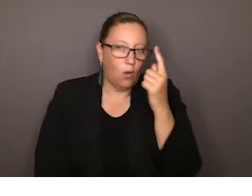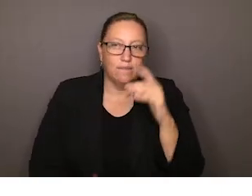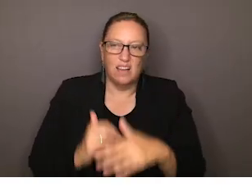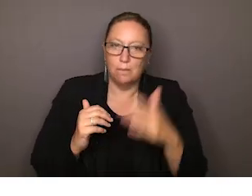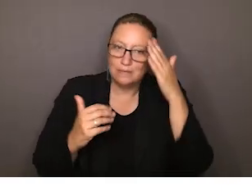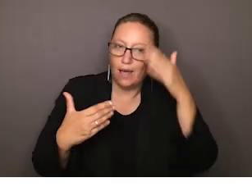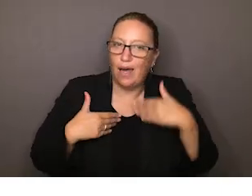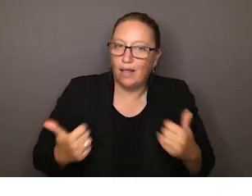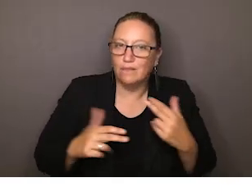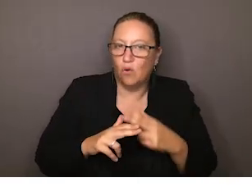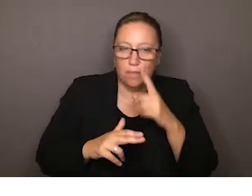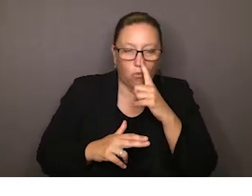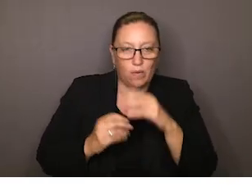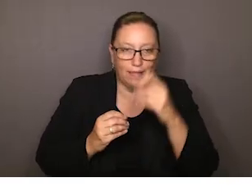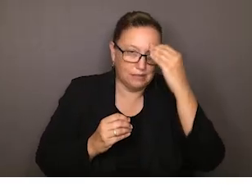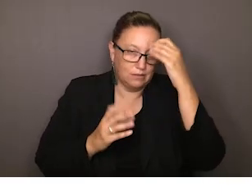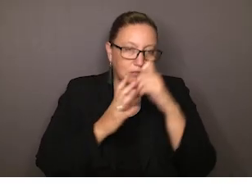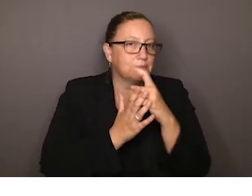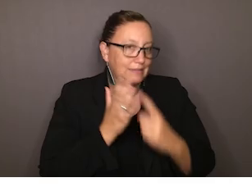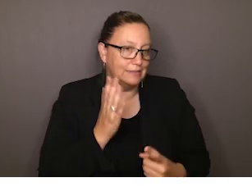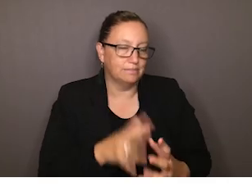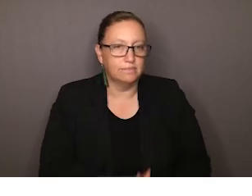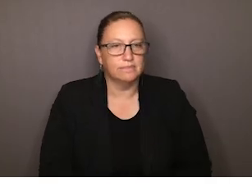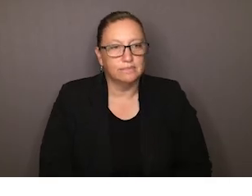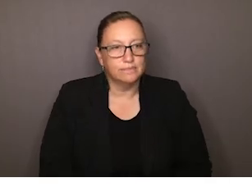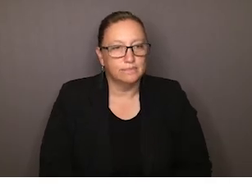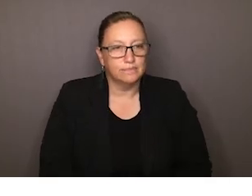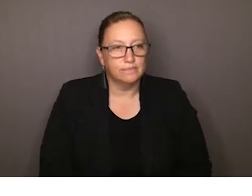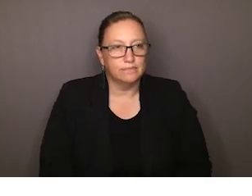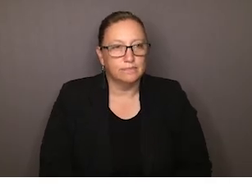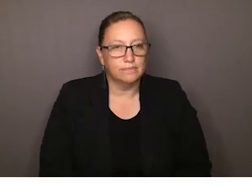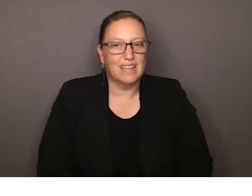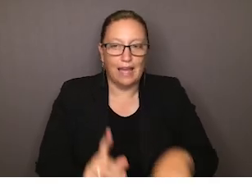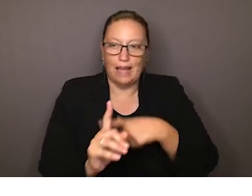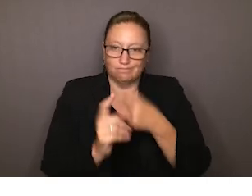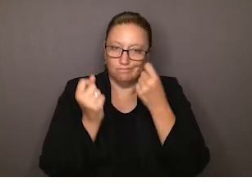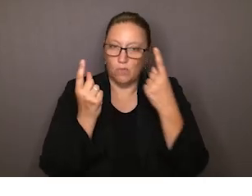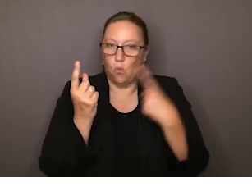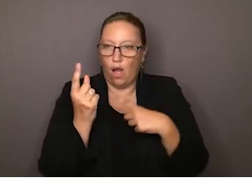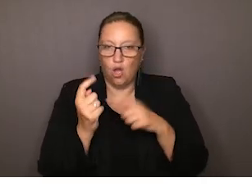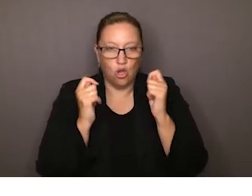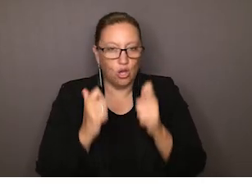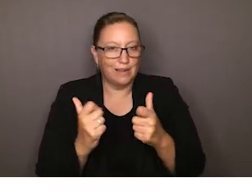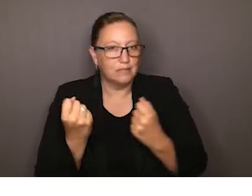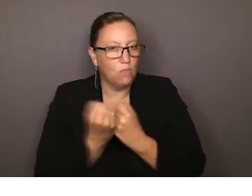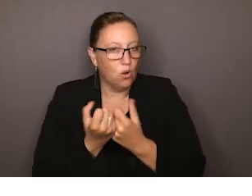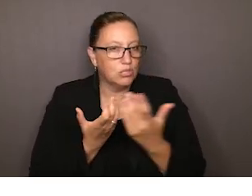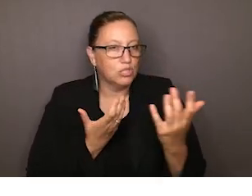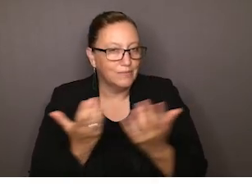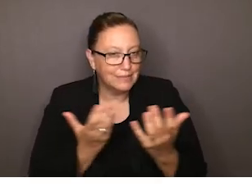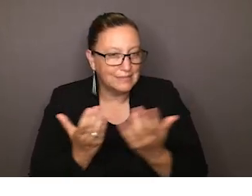understanding of mental health for people with intellectual disability and why early support, good